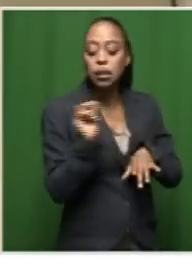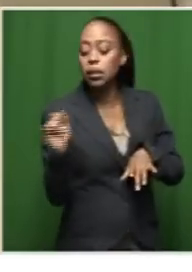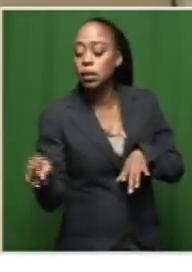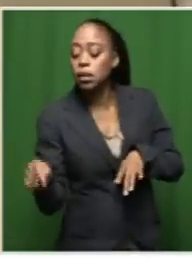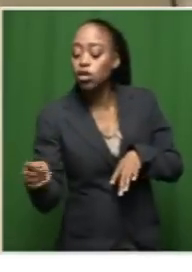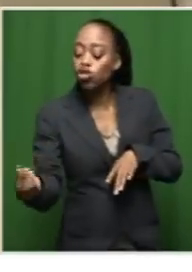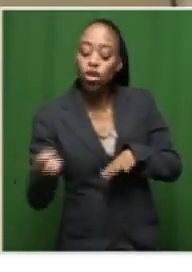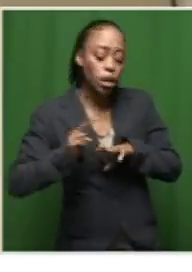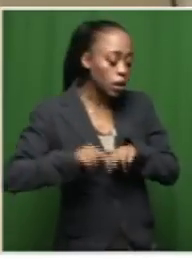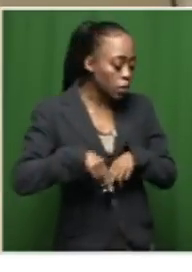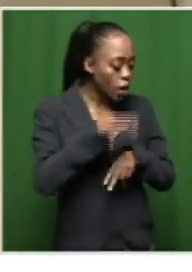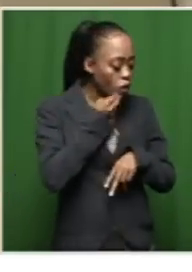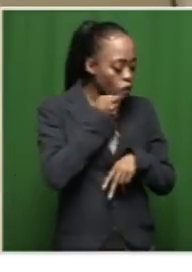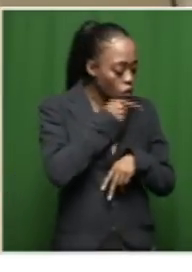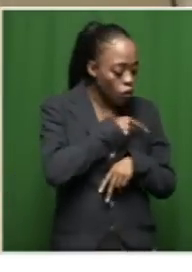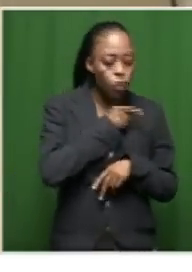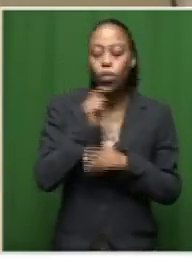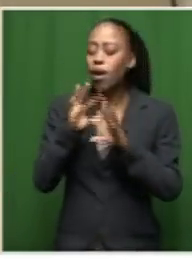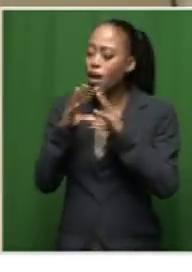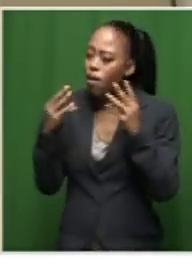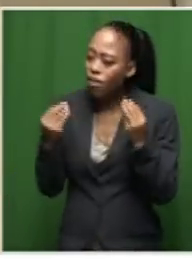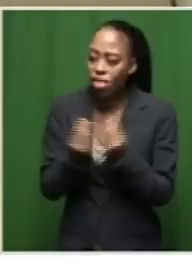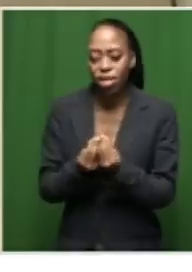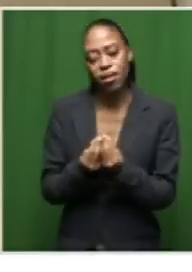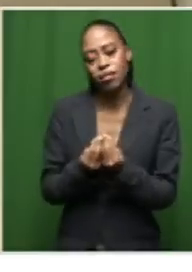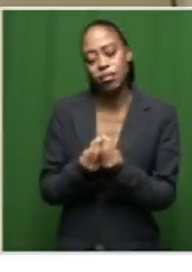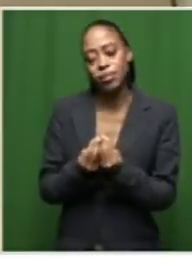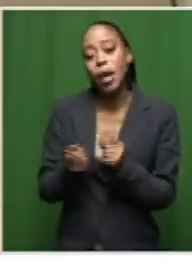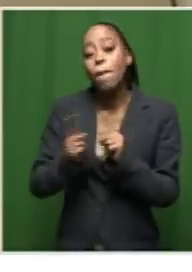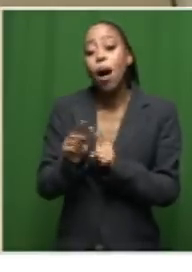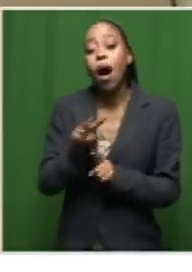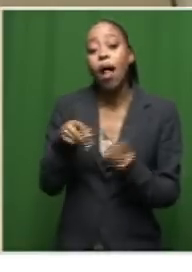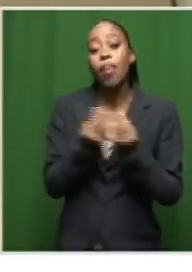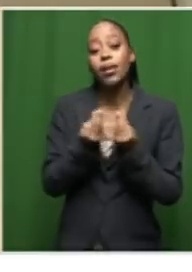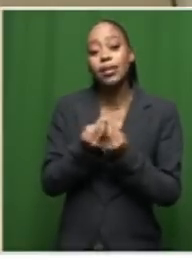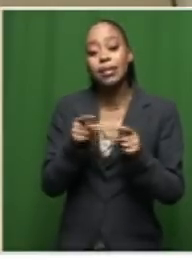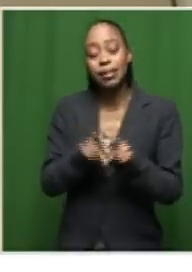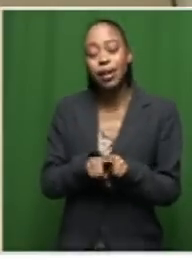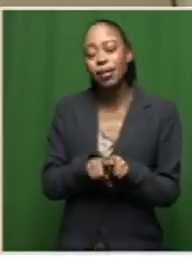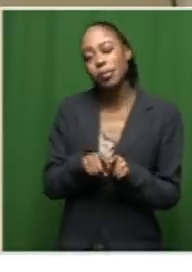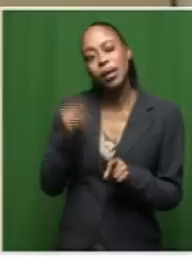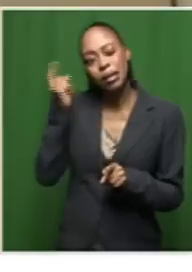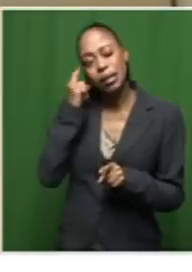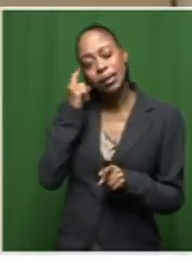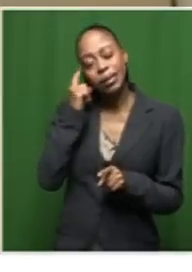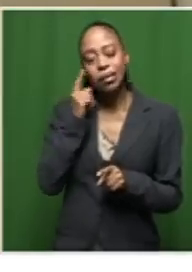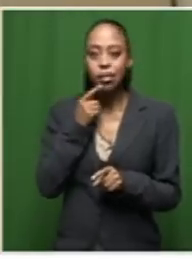was dependent on you, all those things come into play. I think one of the things that we find,